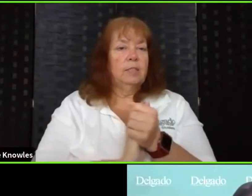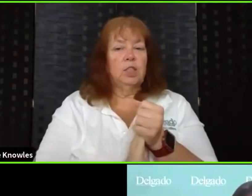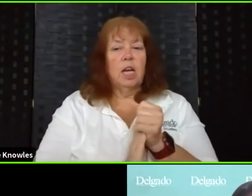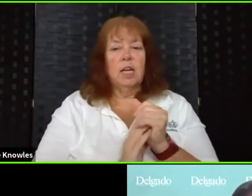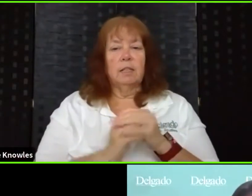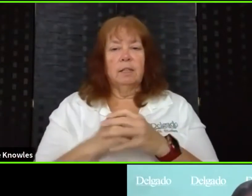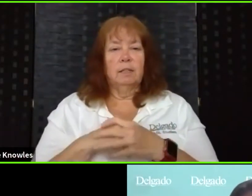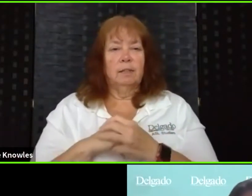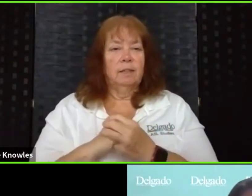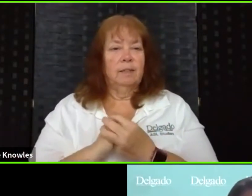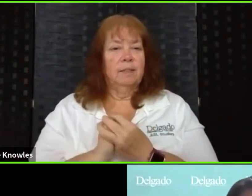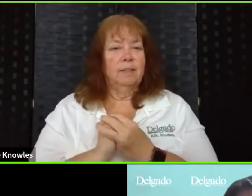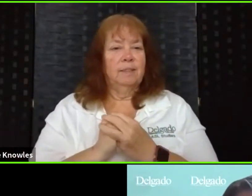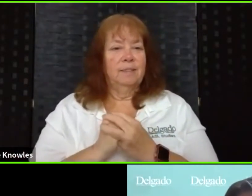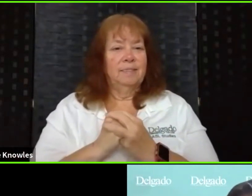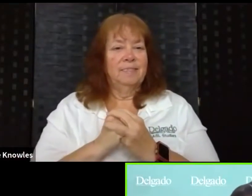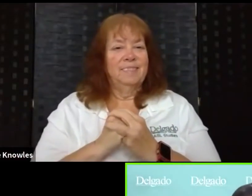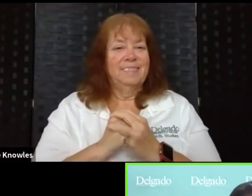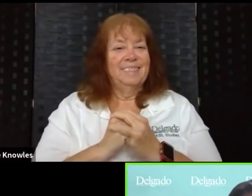Okay, Deshaun,